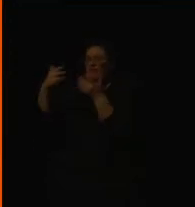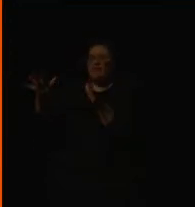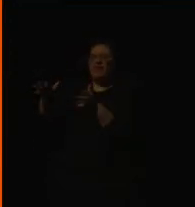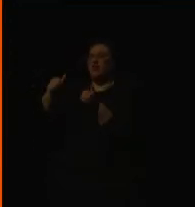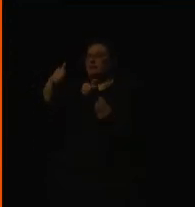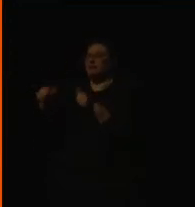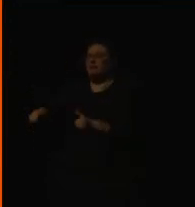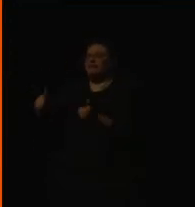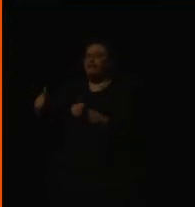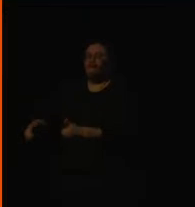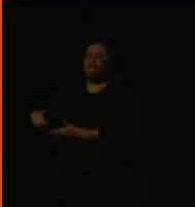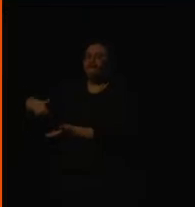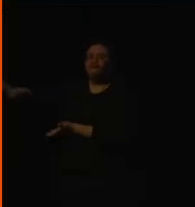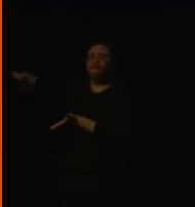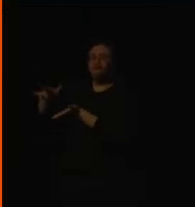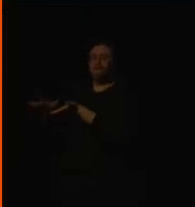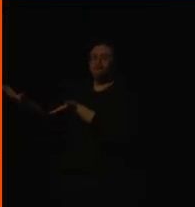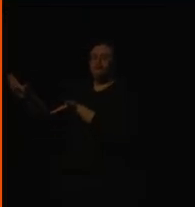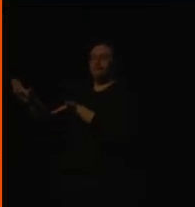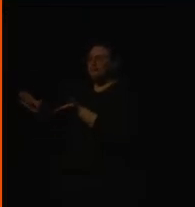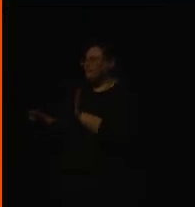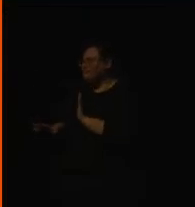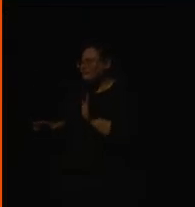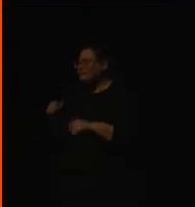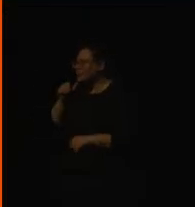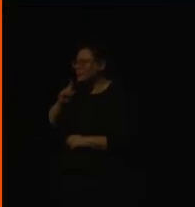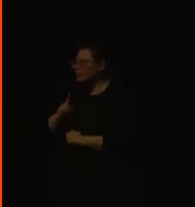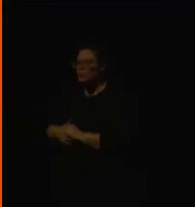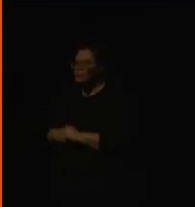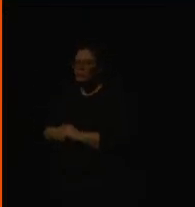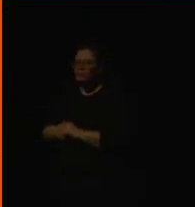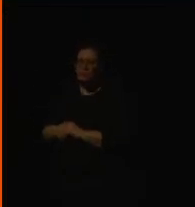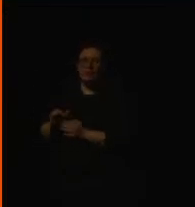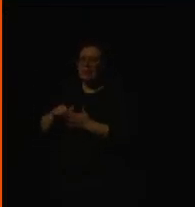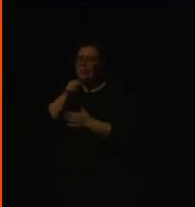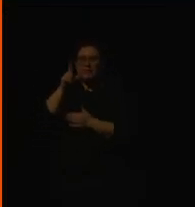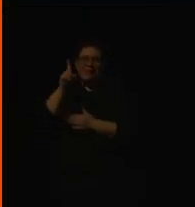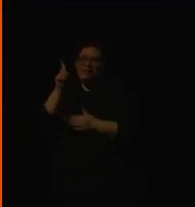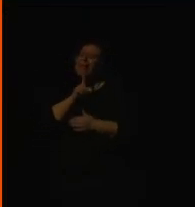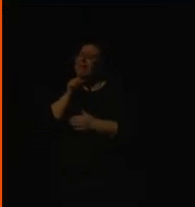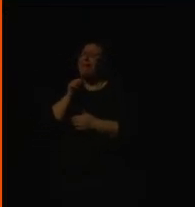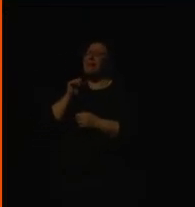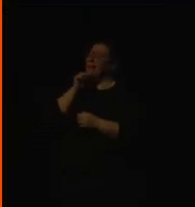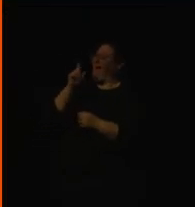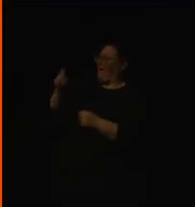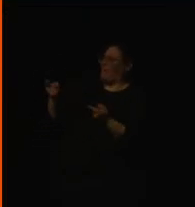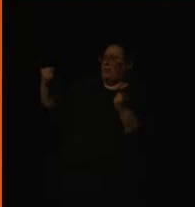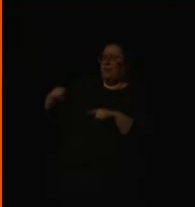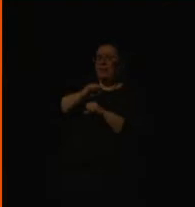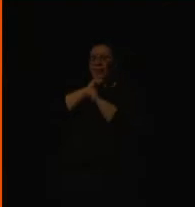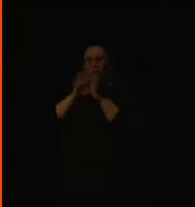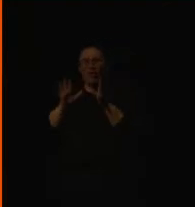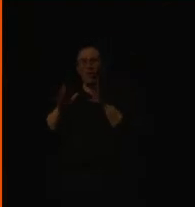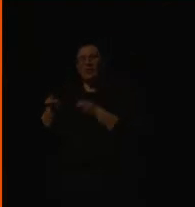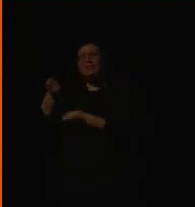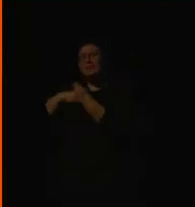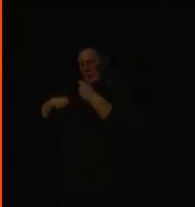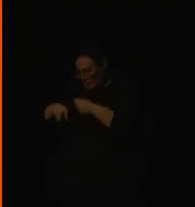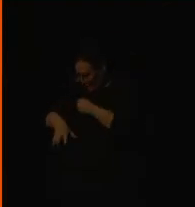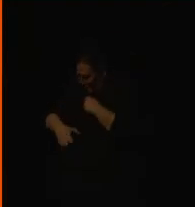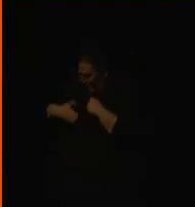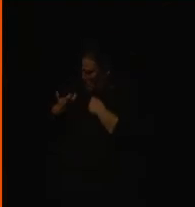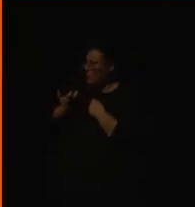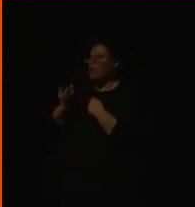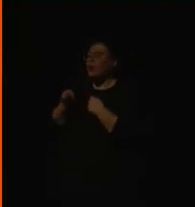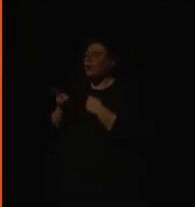fall and fall. But you don't. That's not what has to happen at all. Instead, you find your humanity, maybe even for